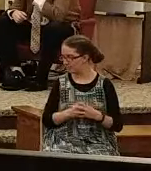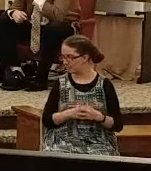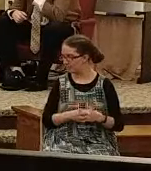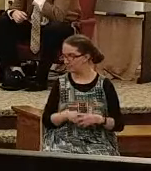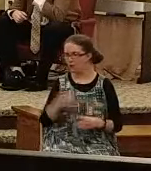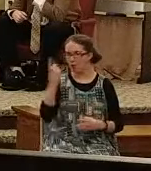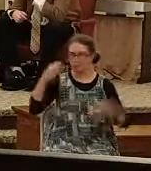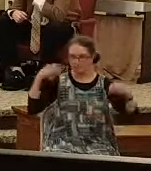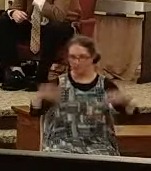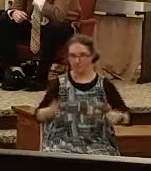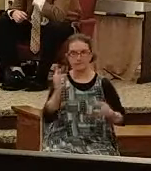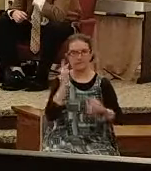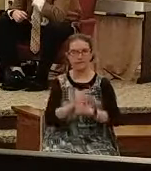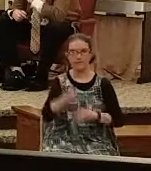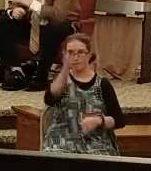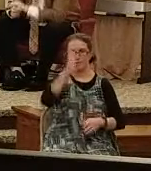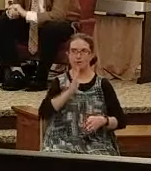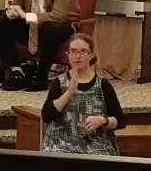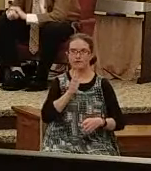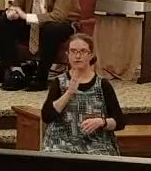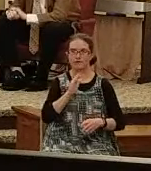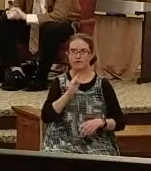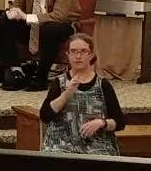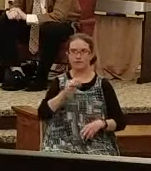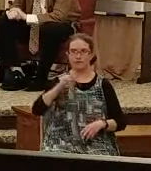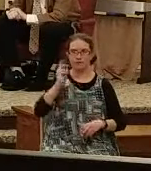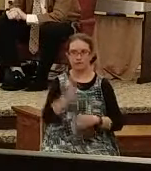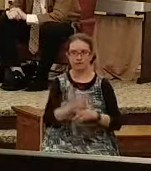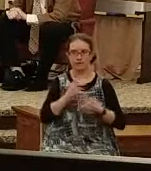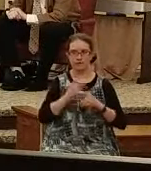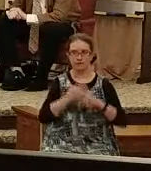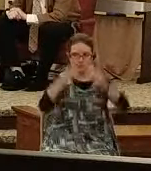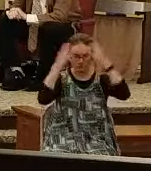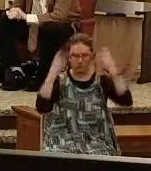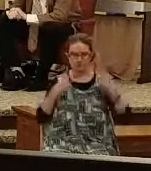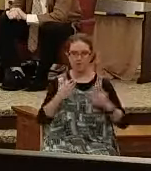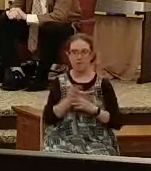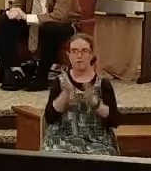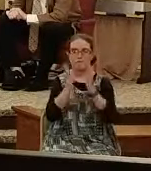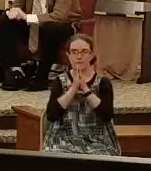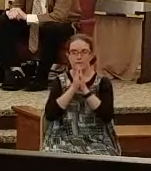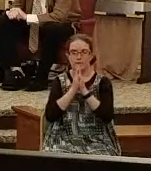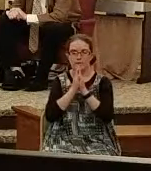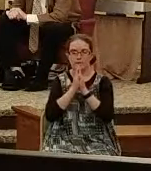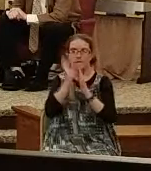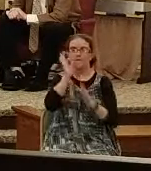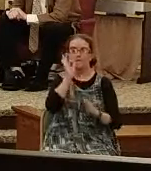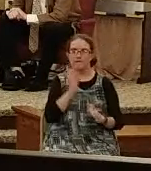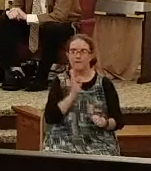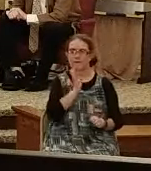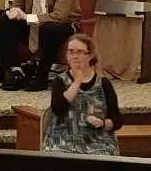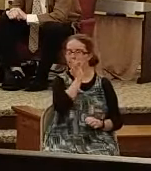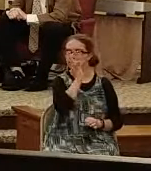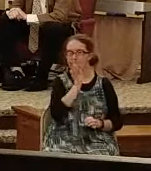the only way to retain God's righteousness in our ungodly place is to keep the armor in place through prayer and